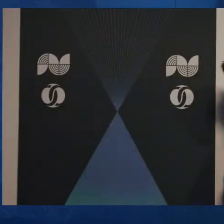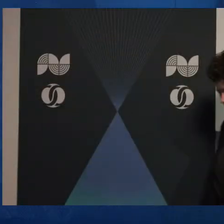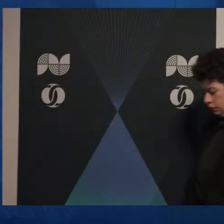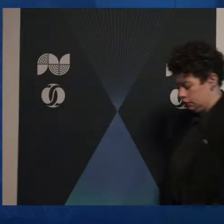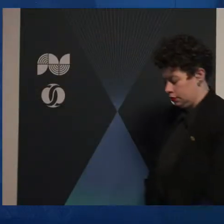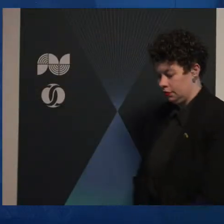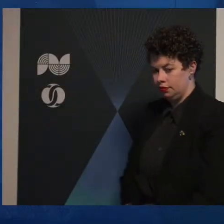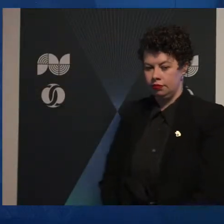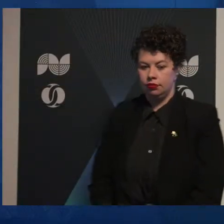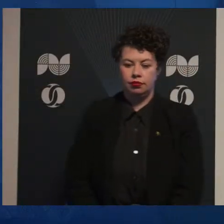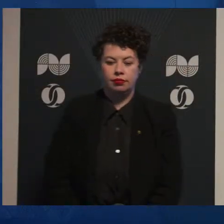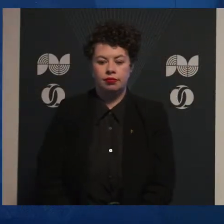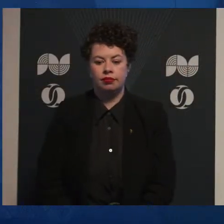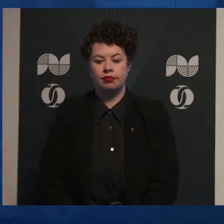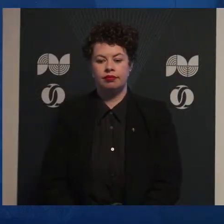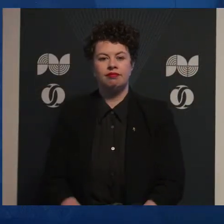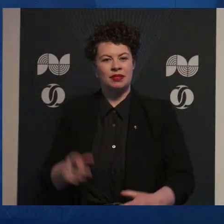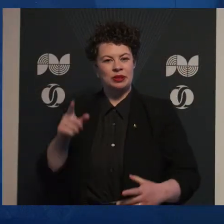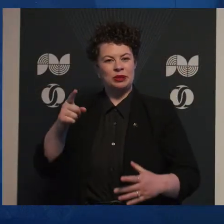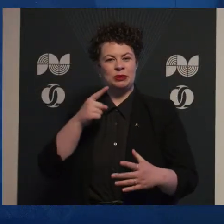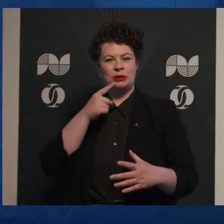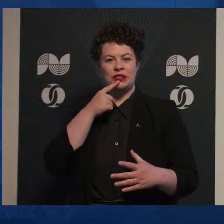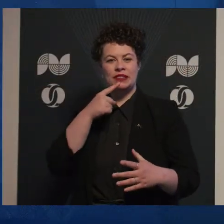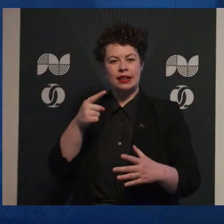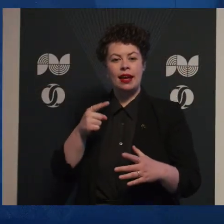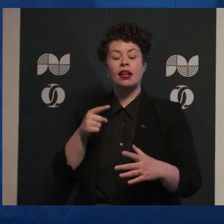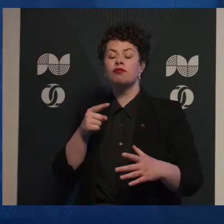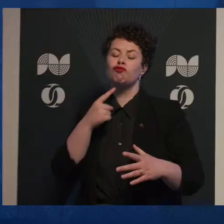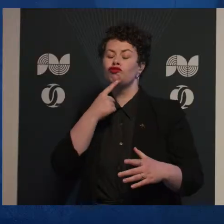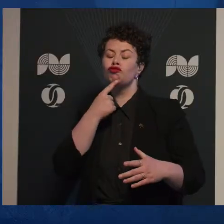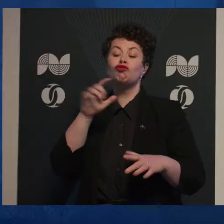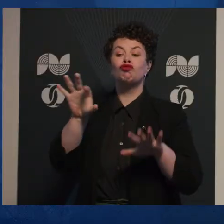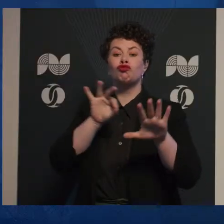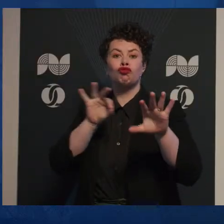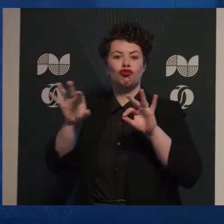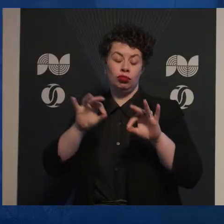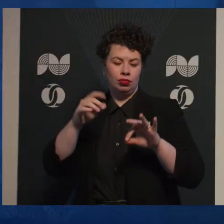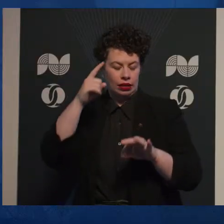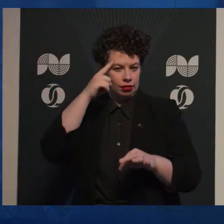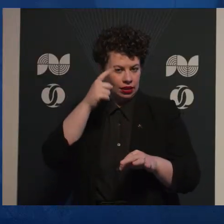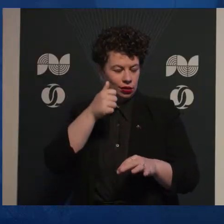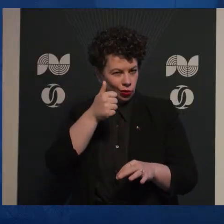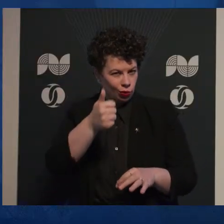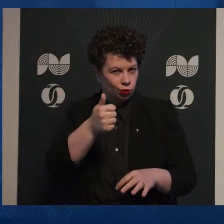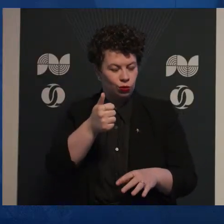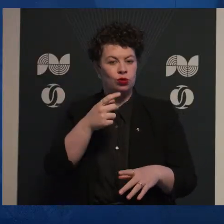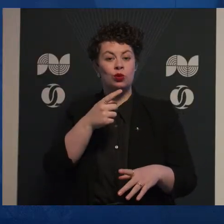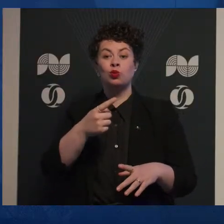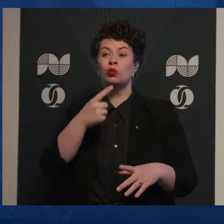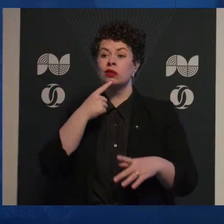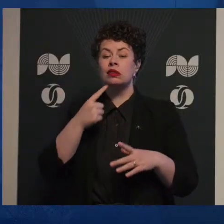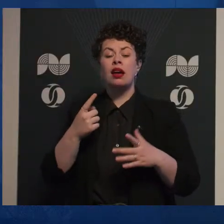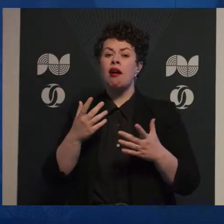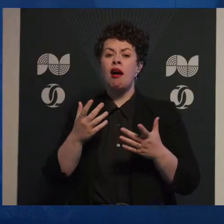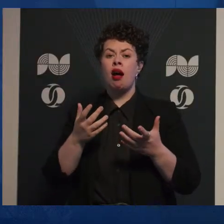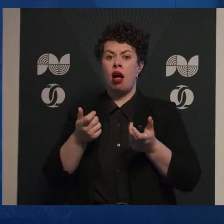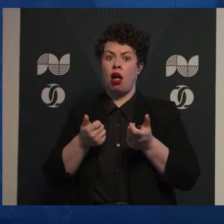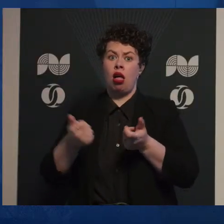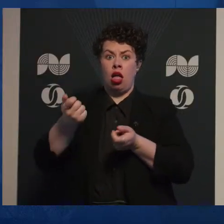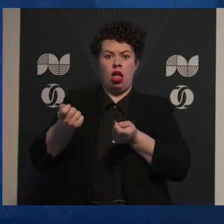suggests, you didn't put it in these words, but all these policies, to the extent they are interventionist, they're interventionist with a view